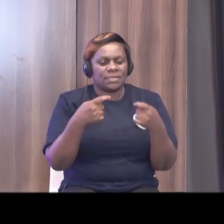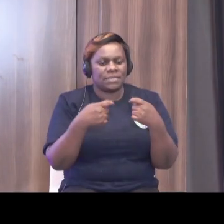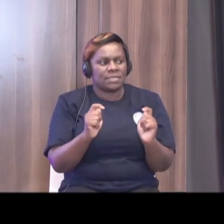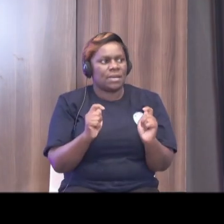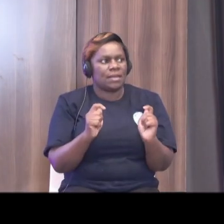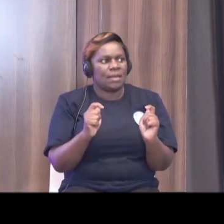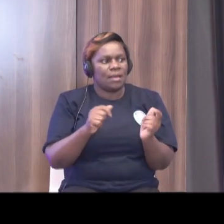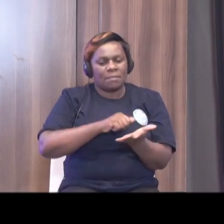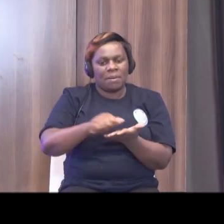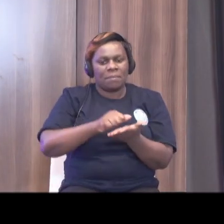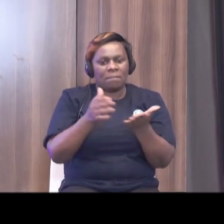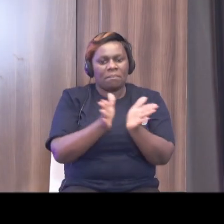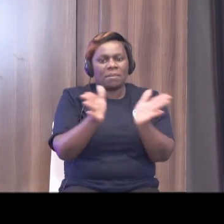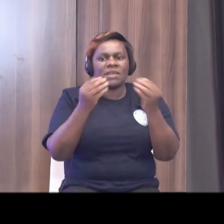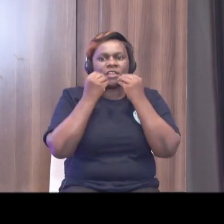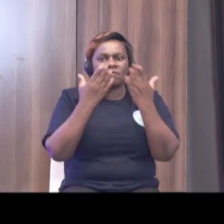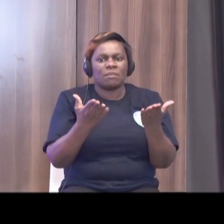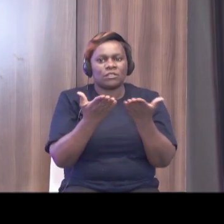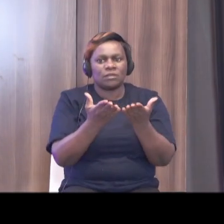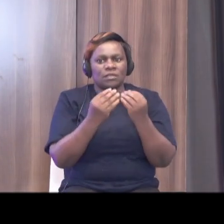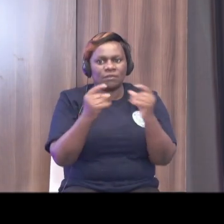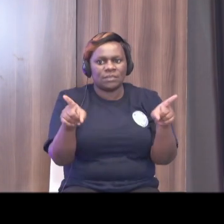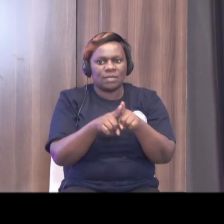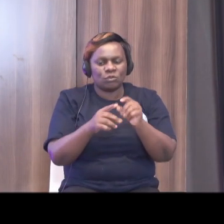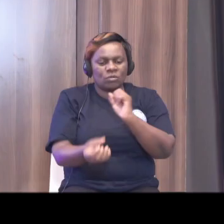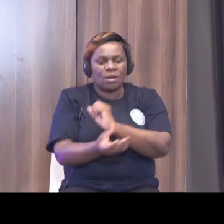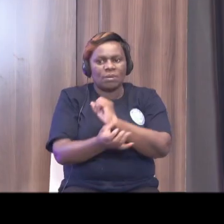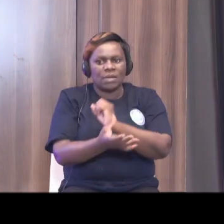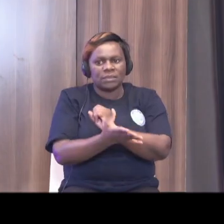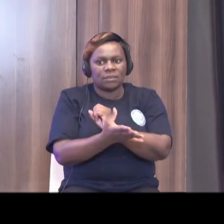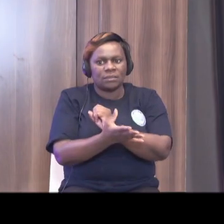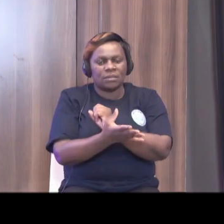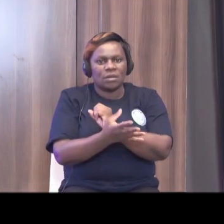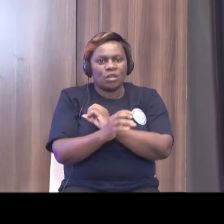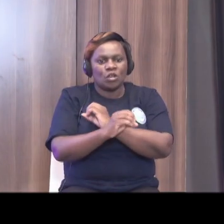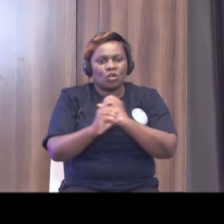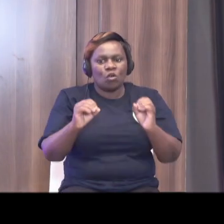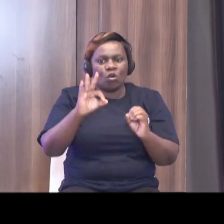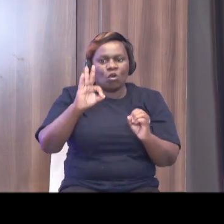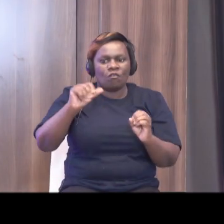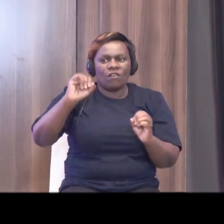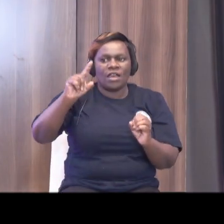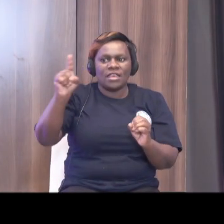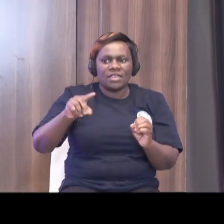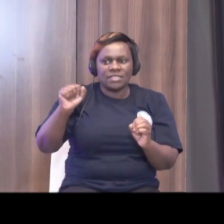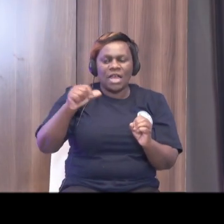on publicly available information. And also to clarify, no Pfizer funds were used